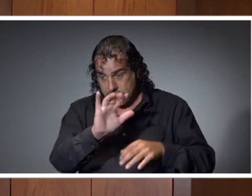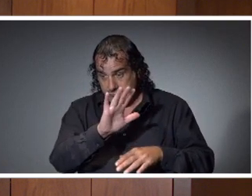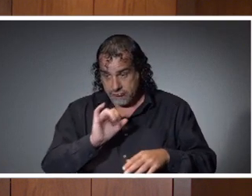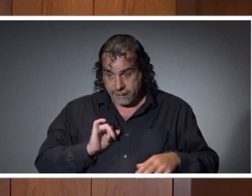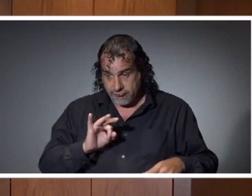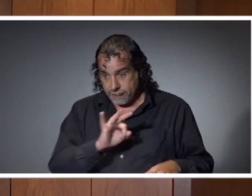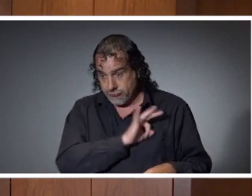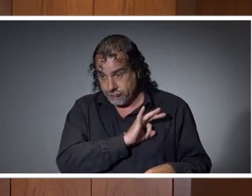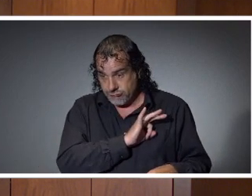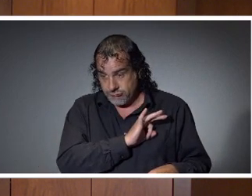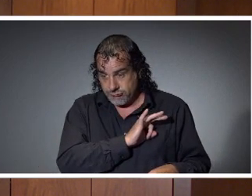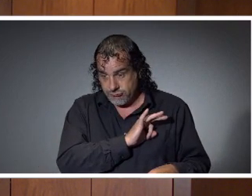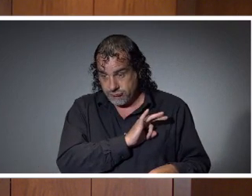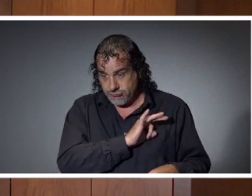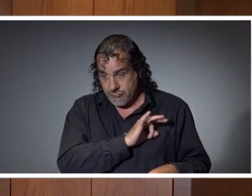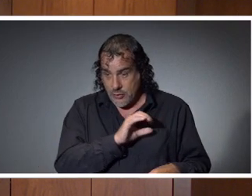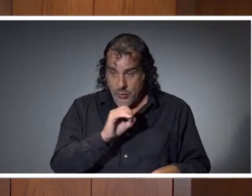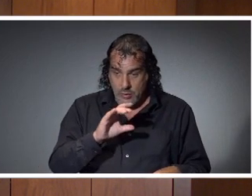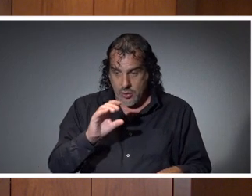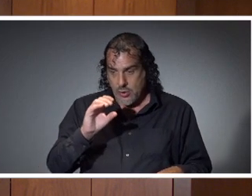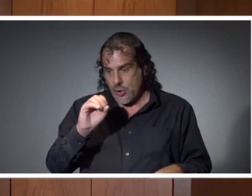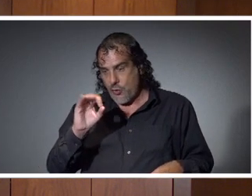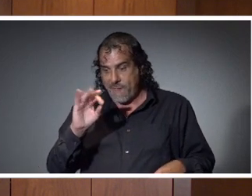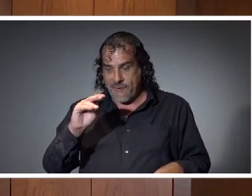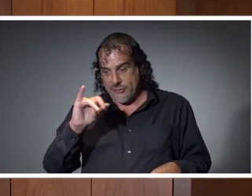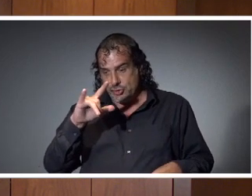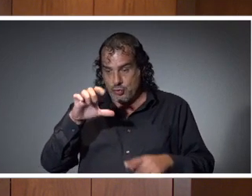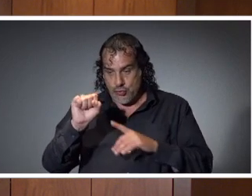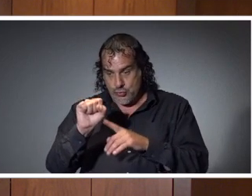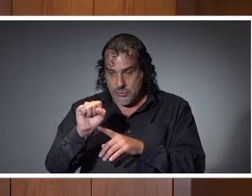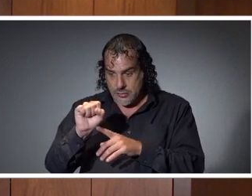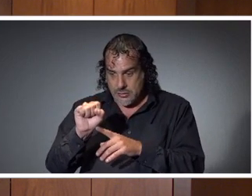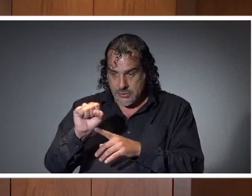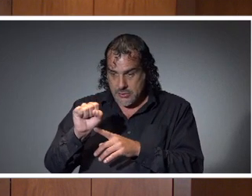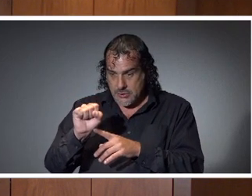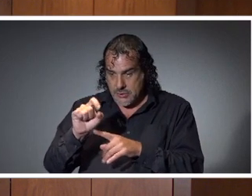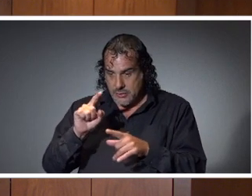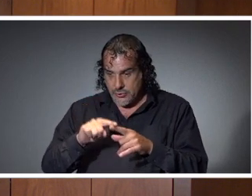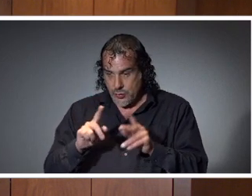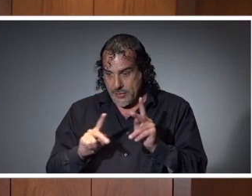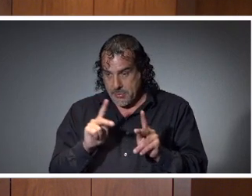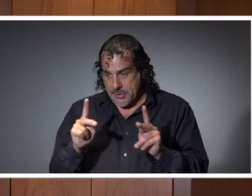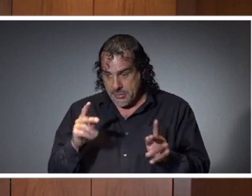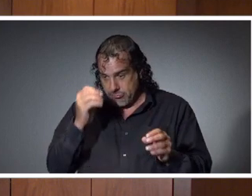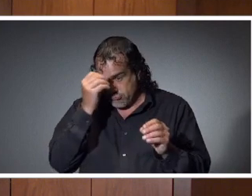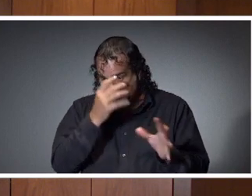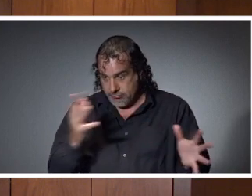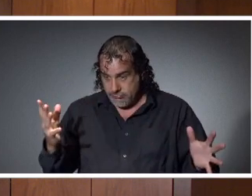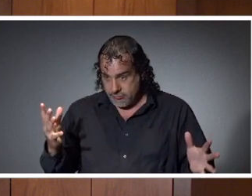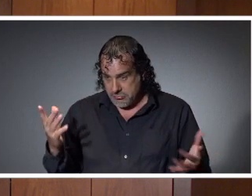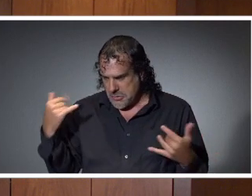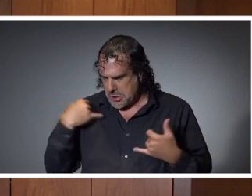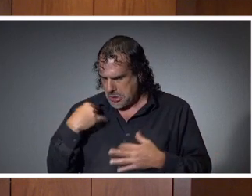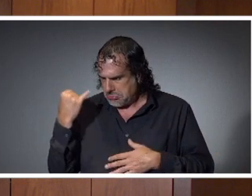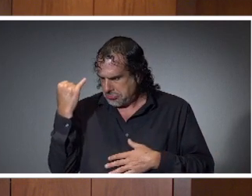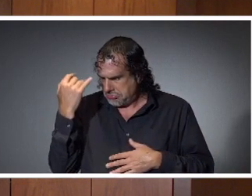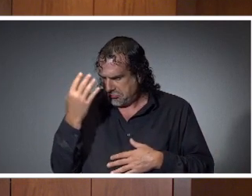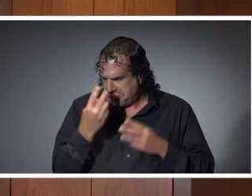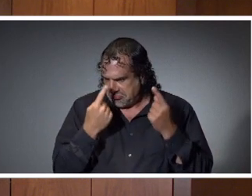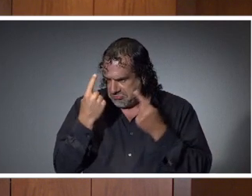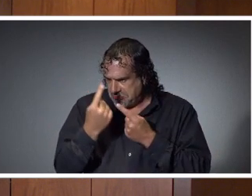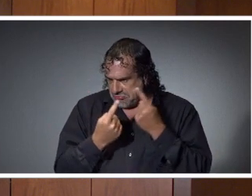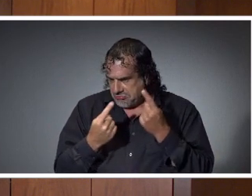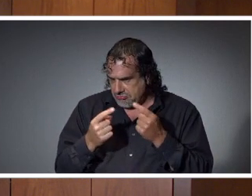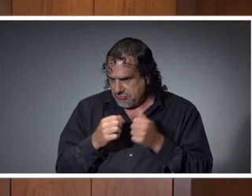workers or officials to the public, at least. And I'm wondering if there's any type